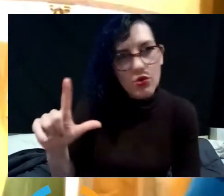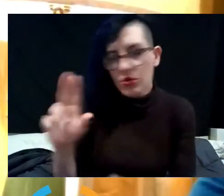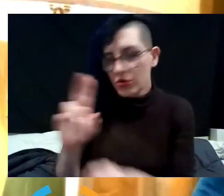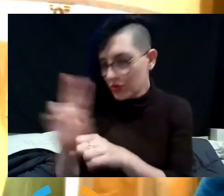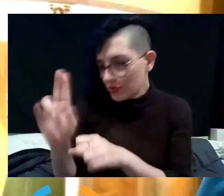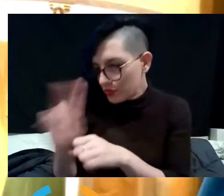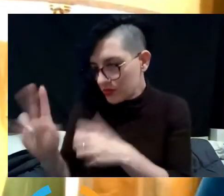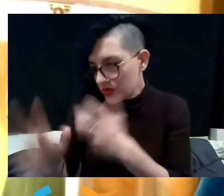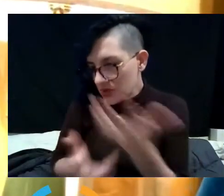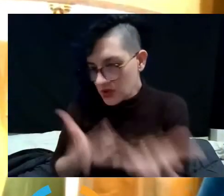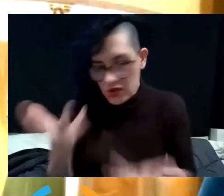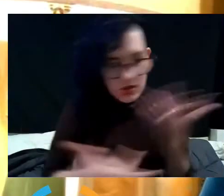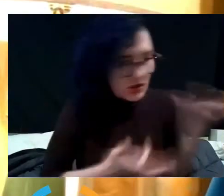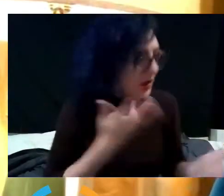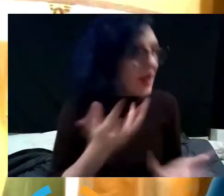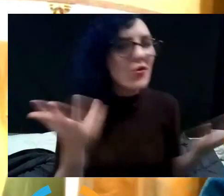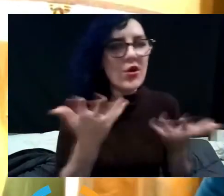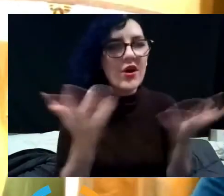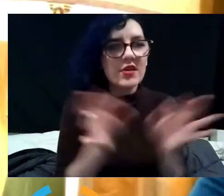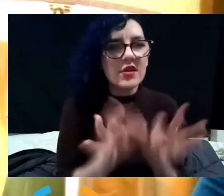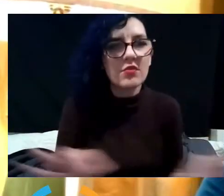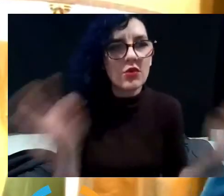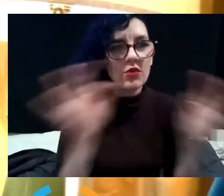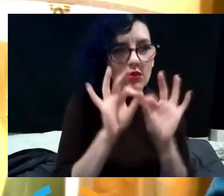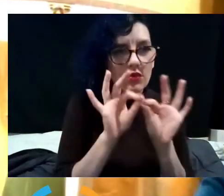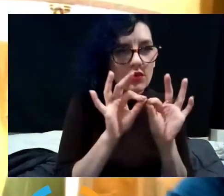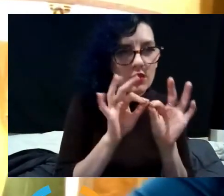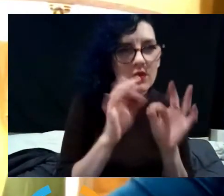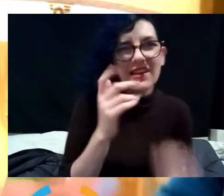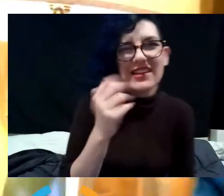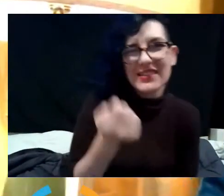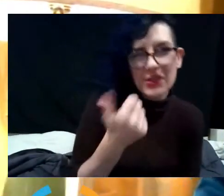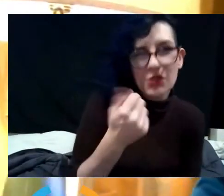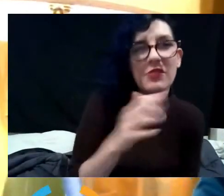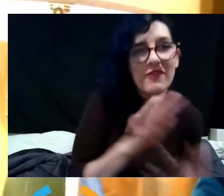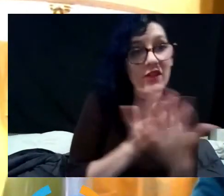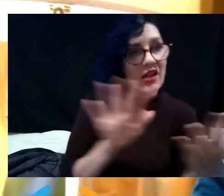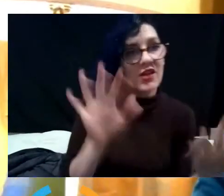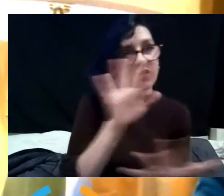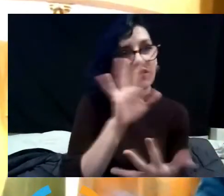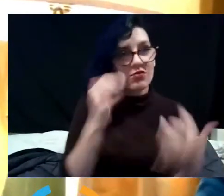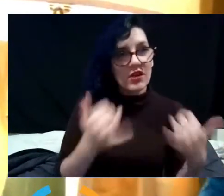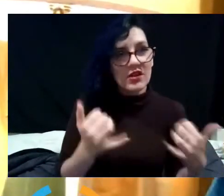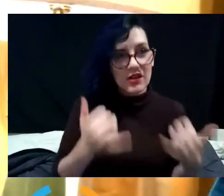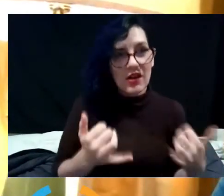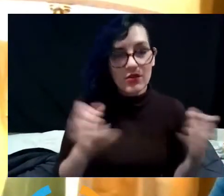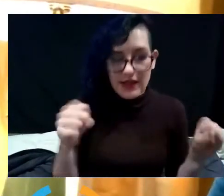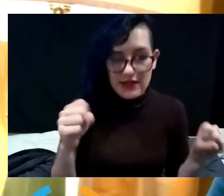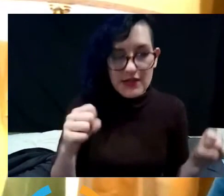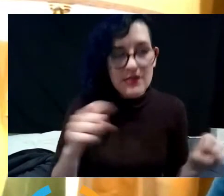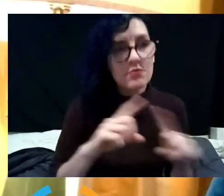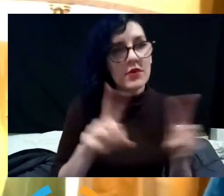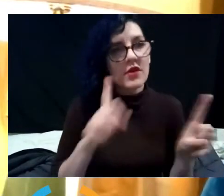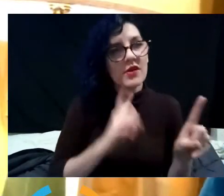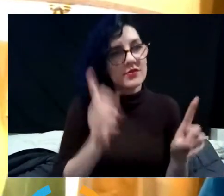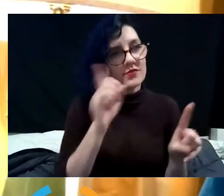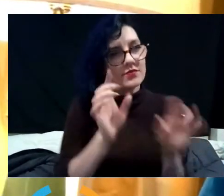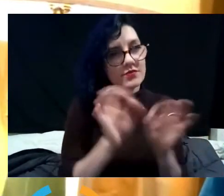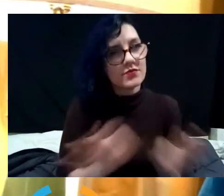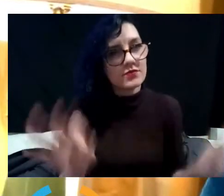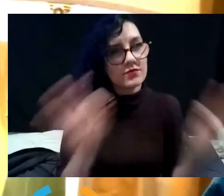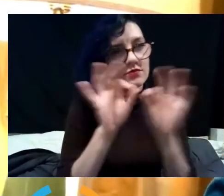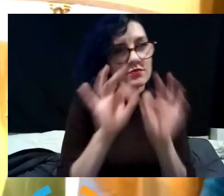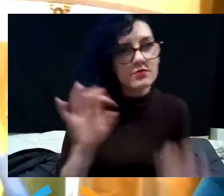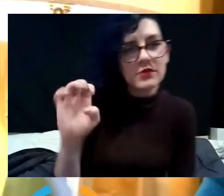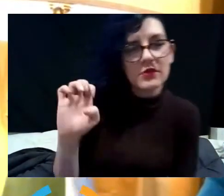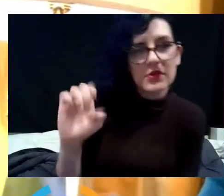as a state? It is a little bit vague right now. So I do think that's important. As far as the Elliott, it was starting to cost the